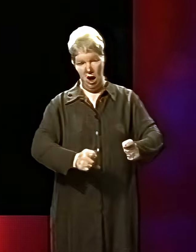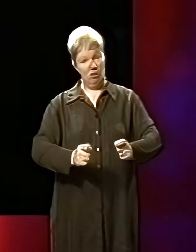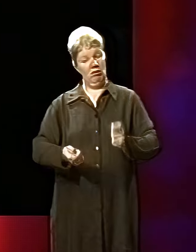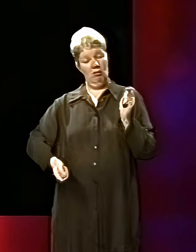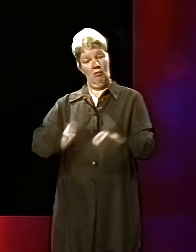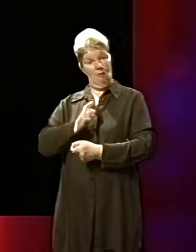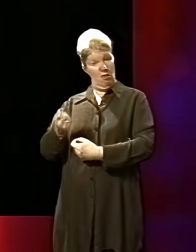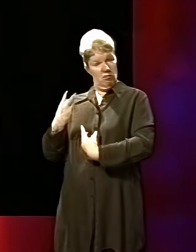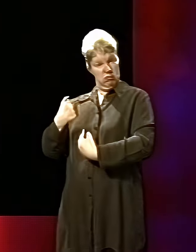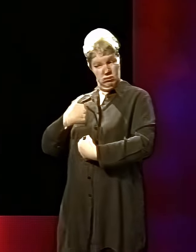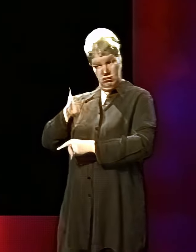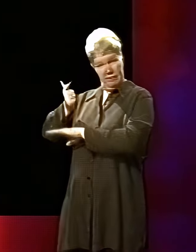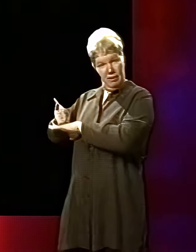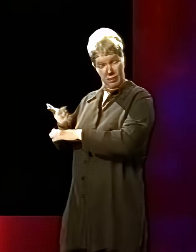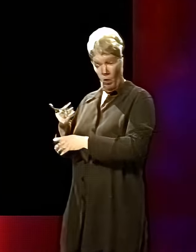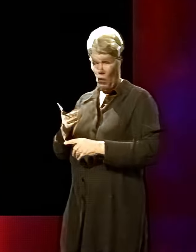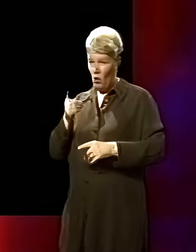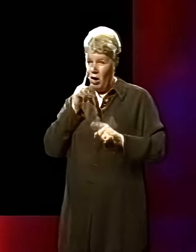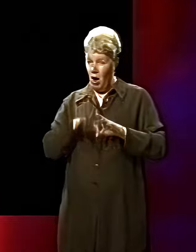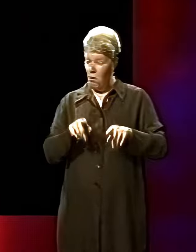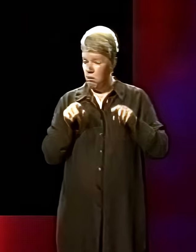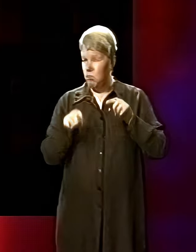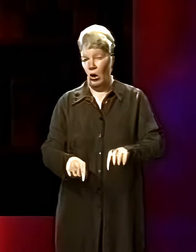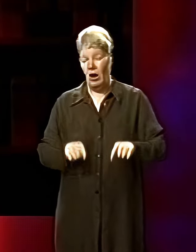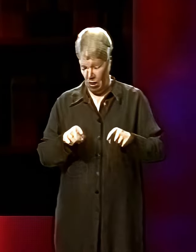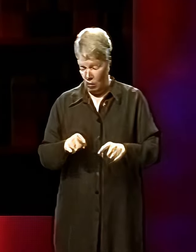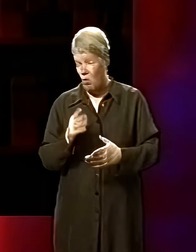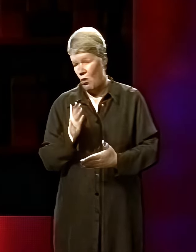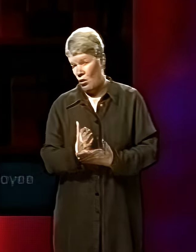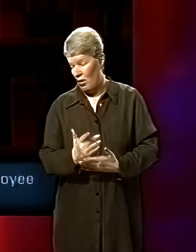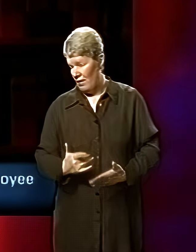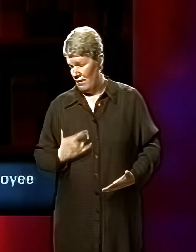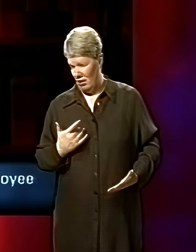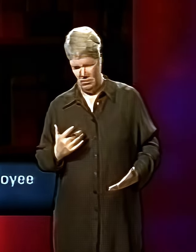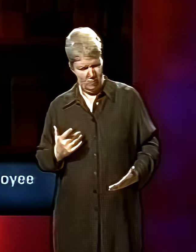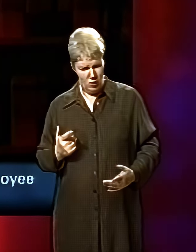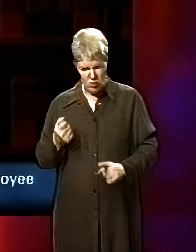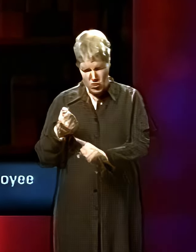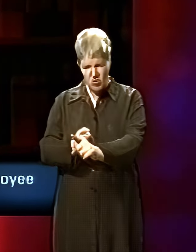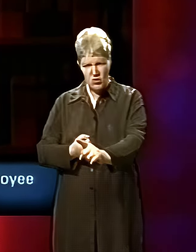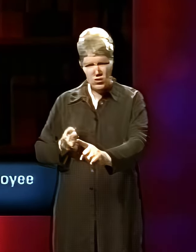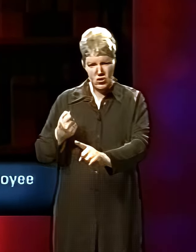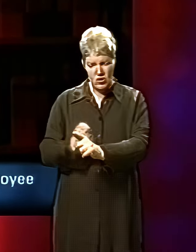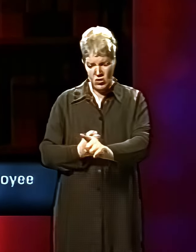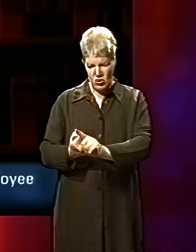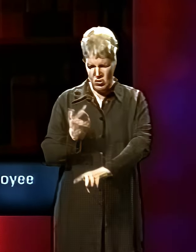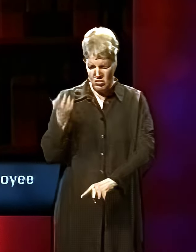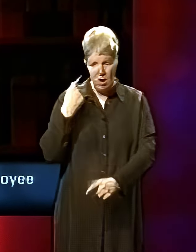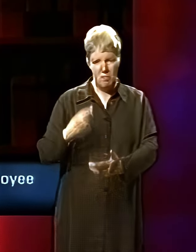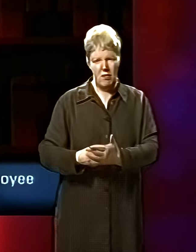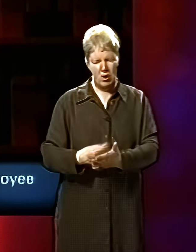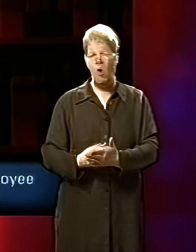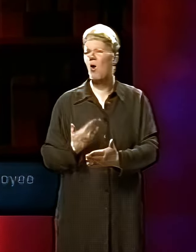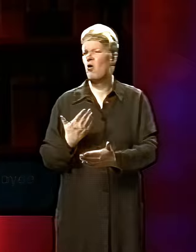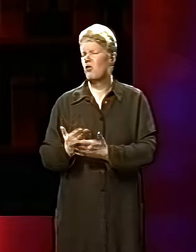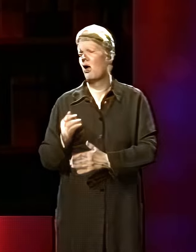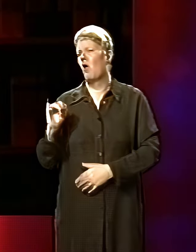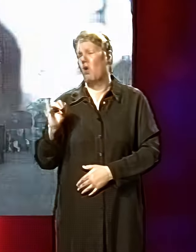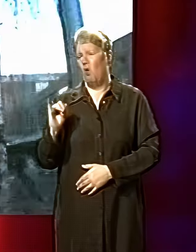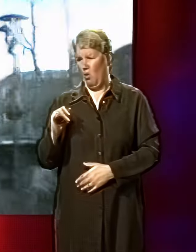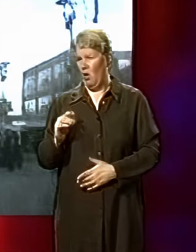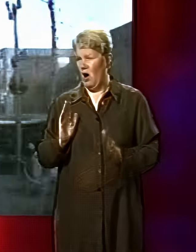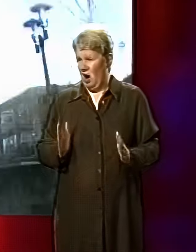us. It was almost bullying. That's how I felt. Just badger them until they paid up. It was literally how we worked in